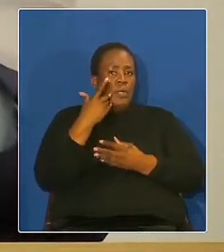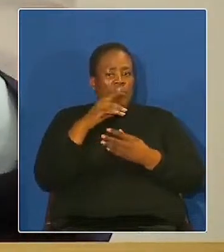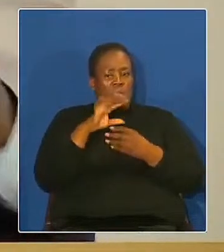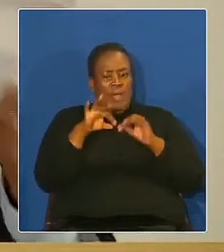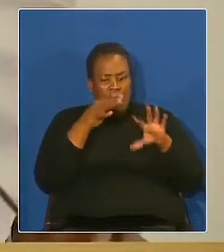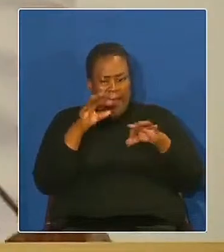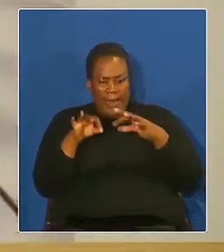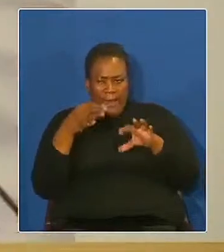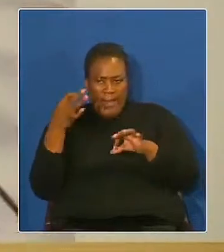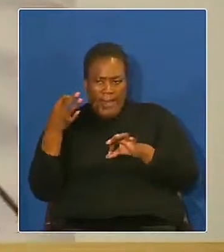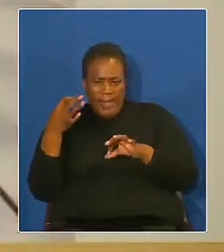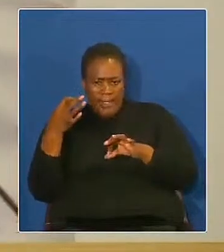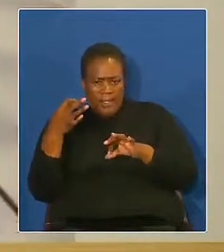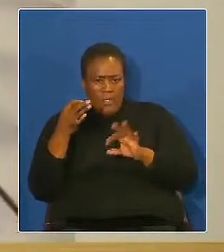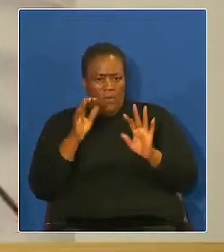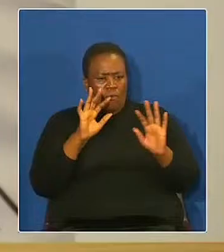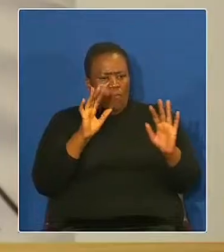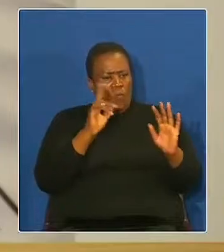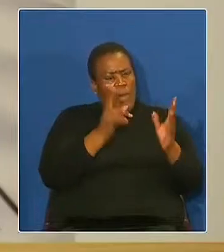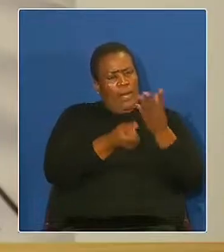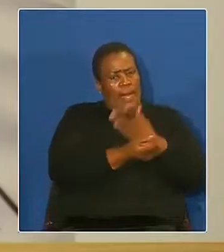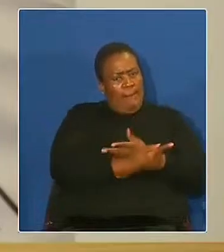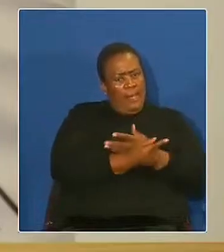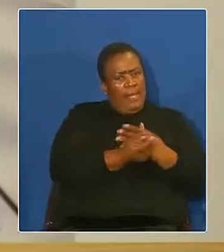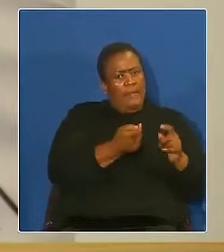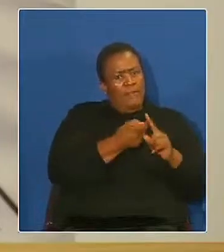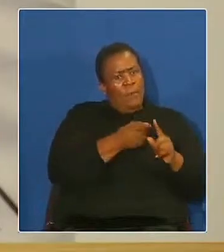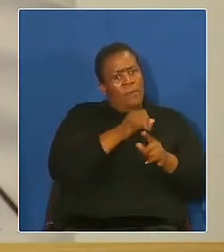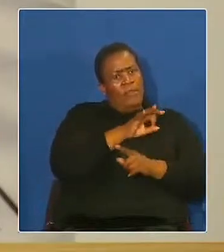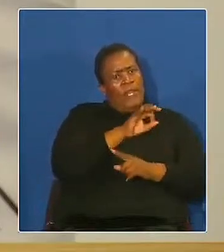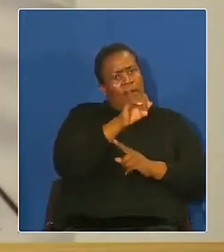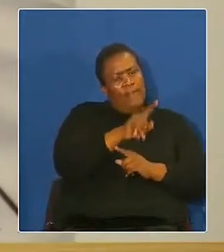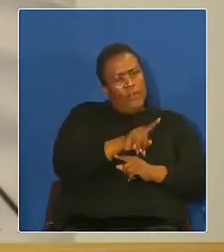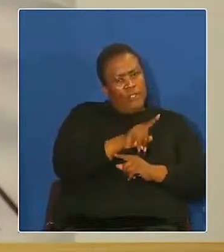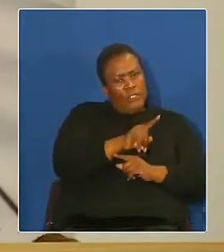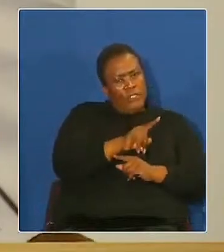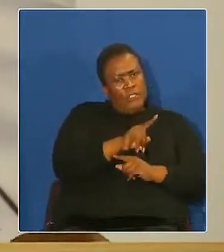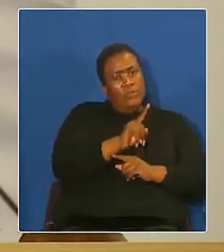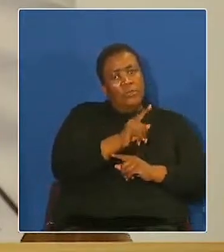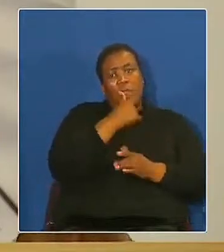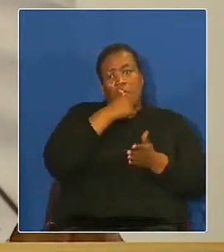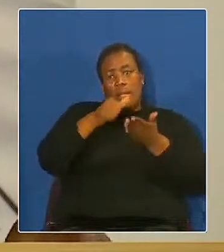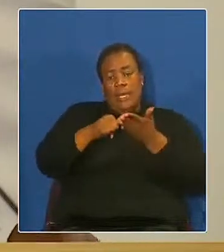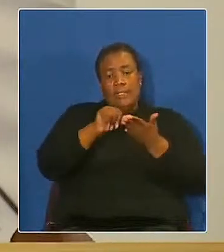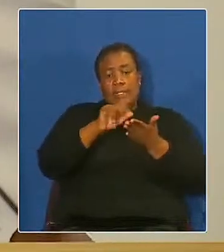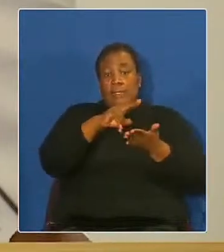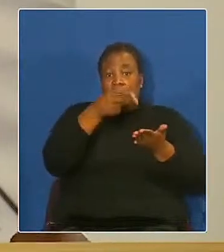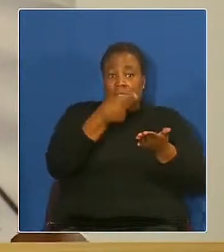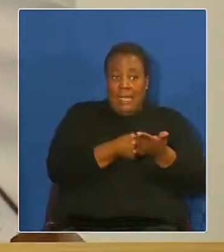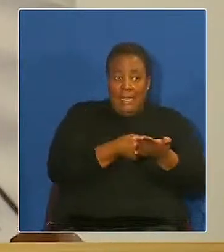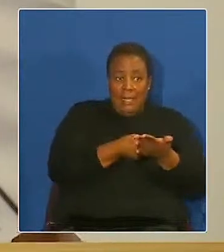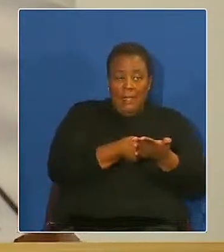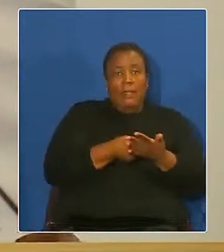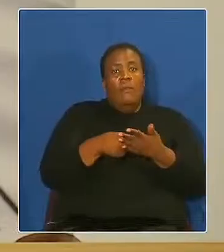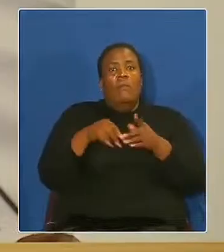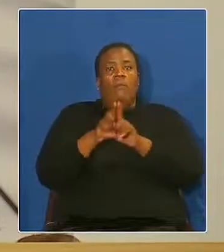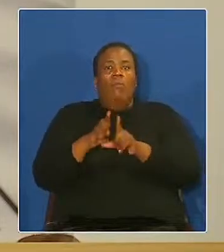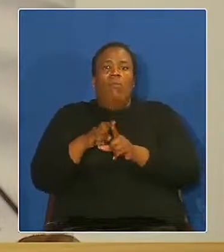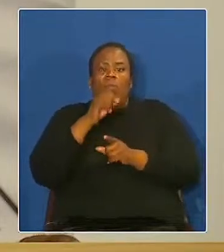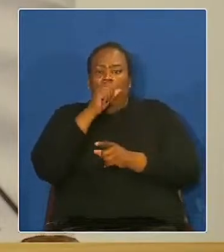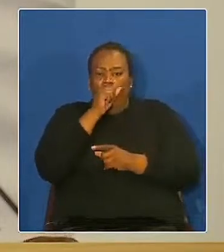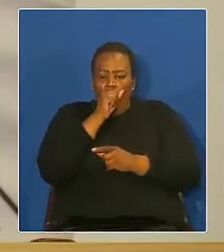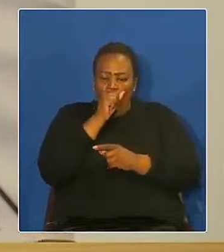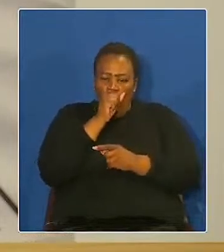events starting from the 31st, the signing of the letter, as well as the